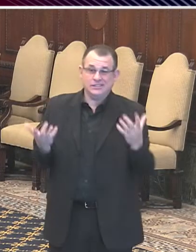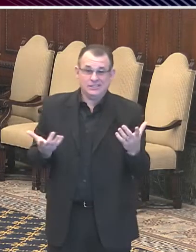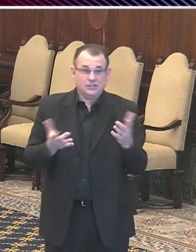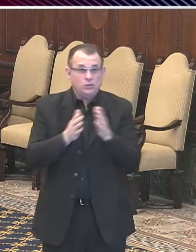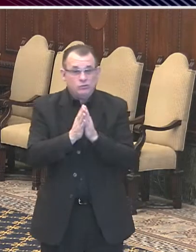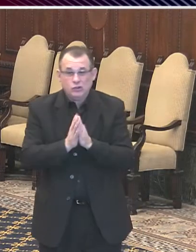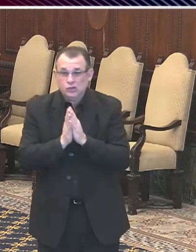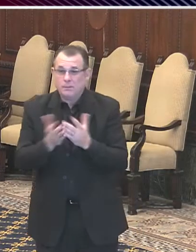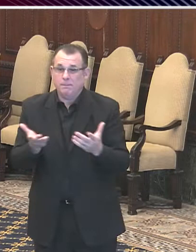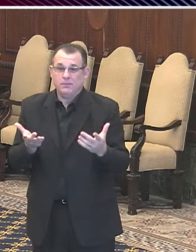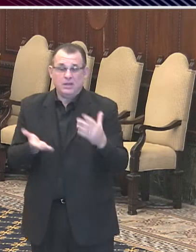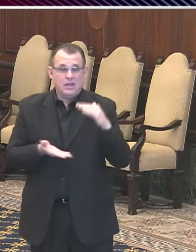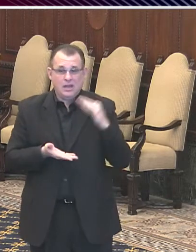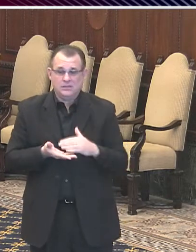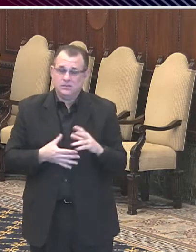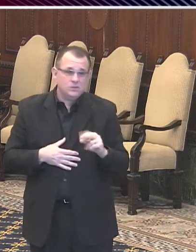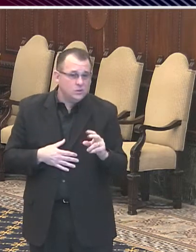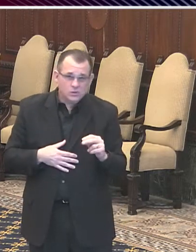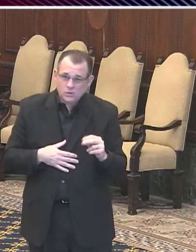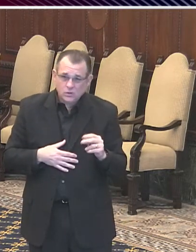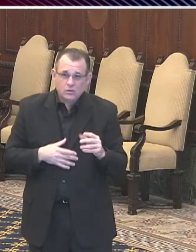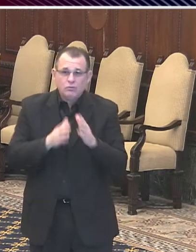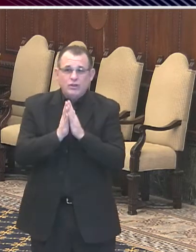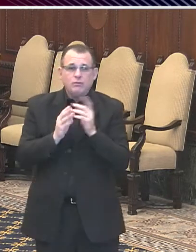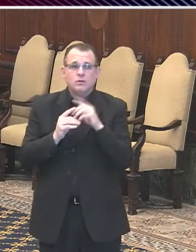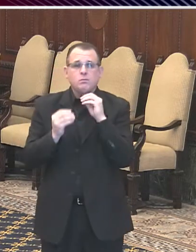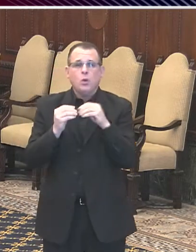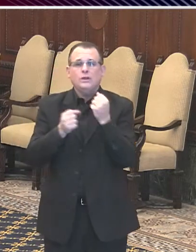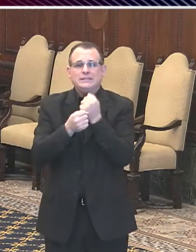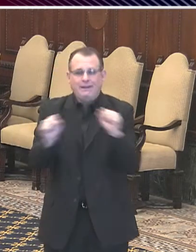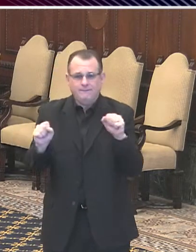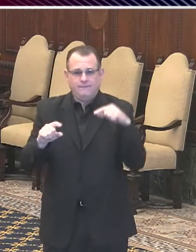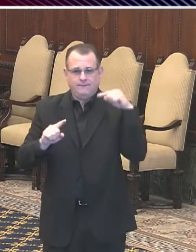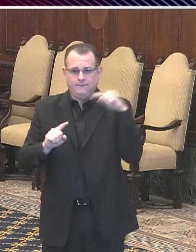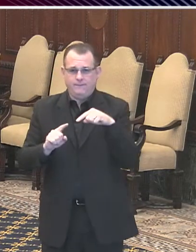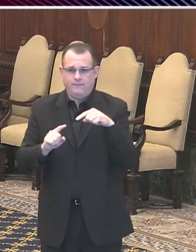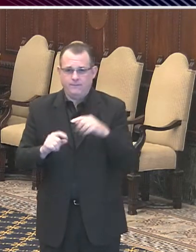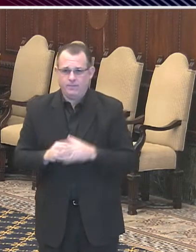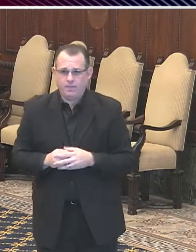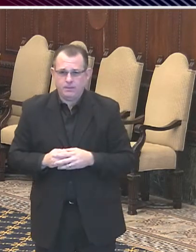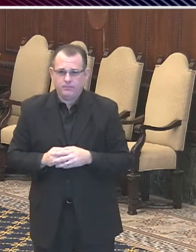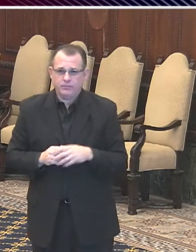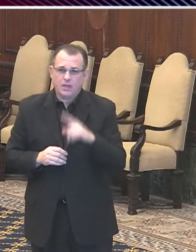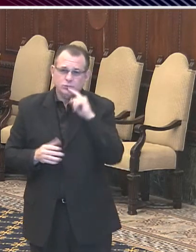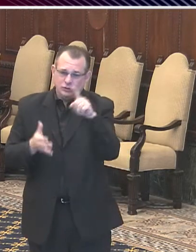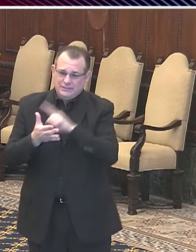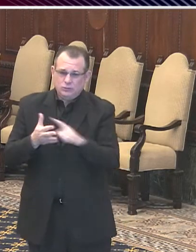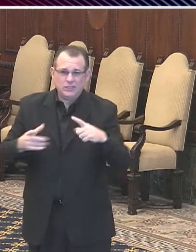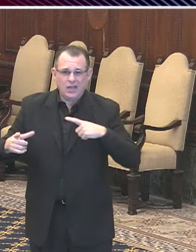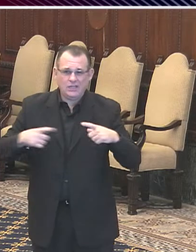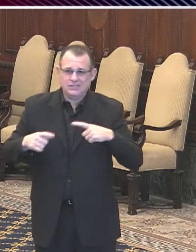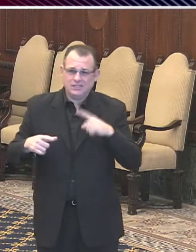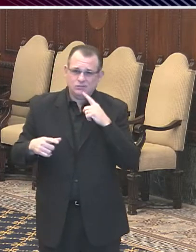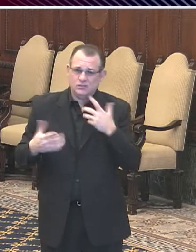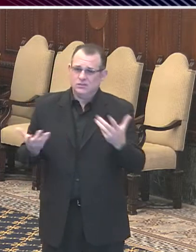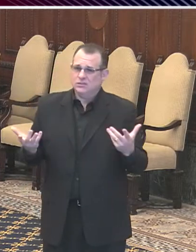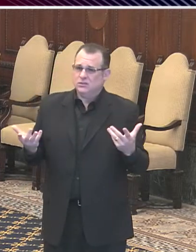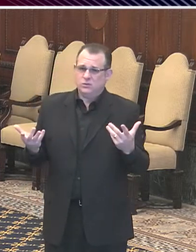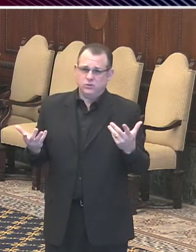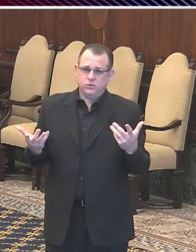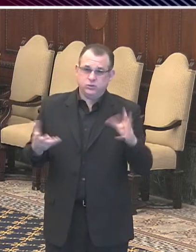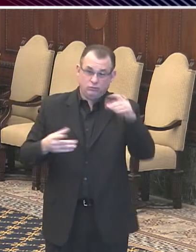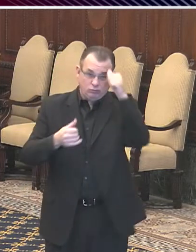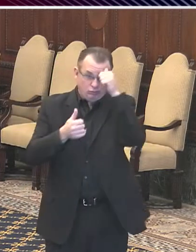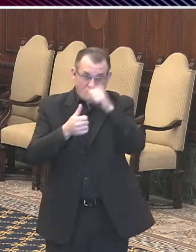we must worship safely. I'm sure that this week of holidays will be one we won't soon forget because